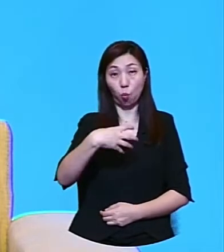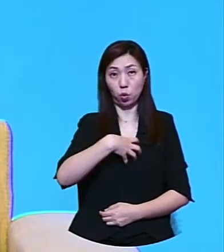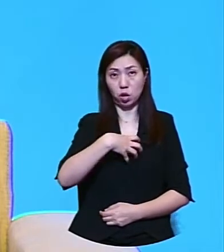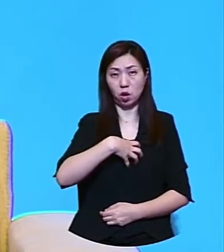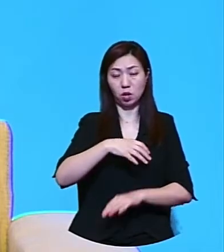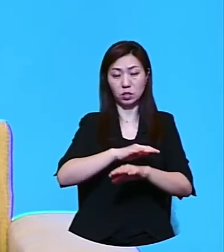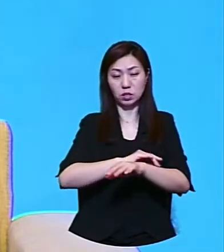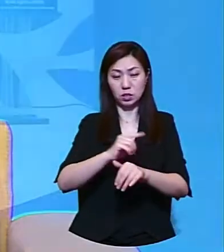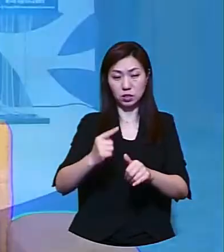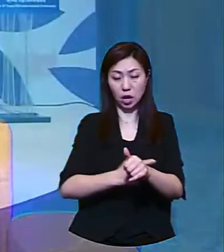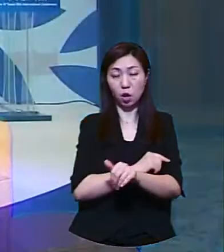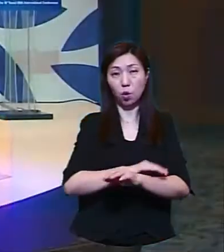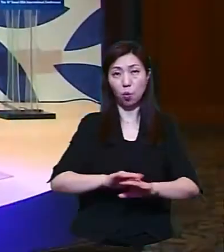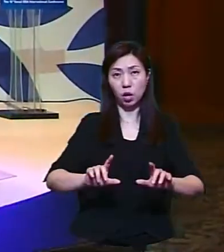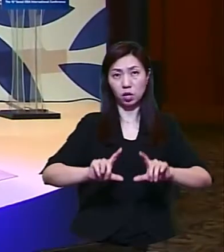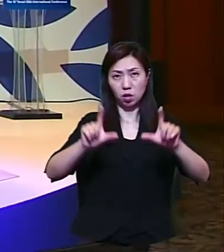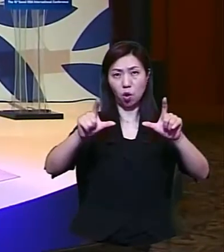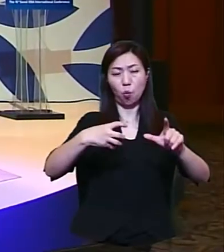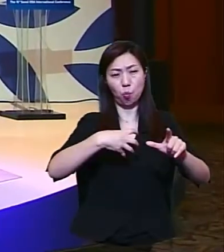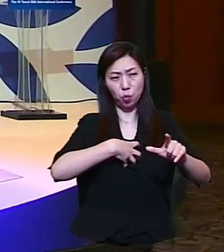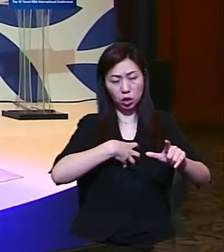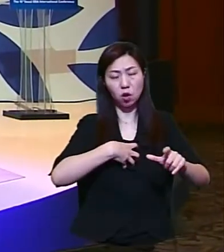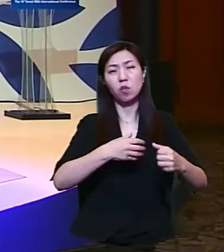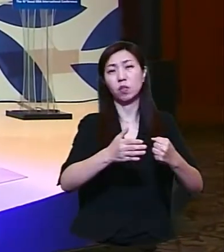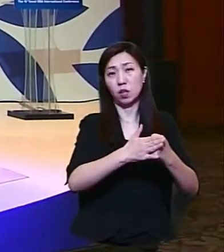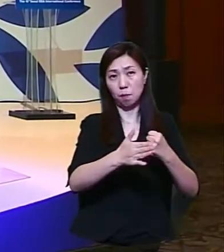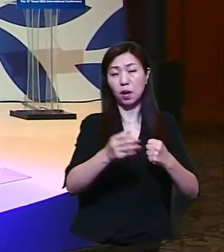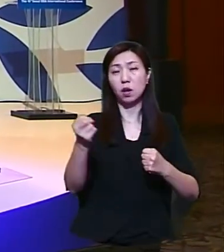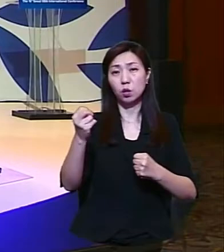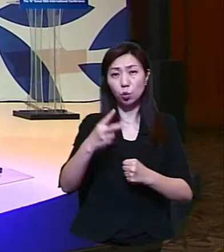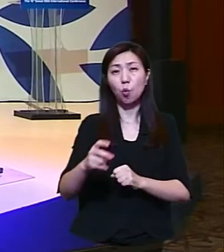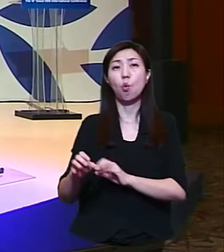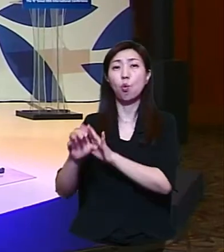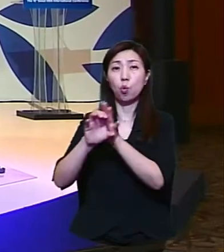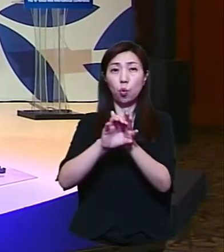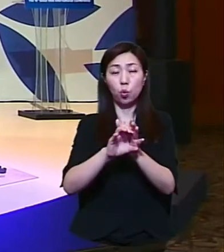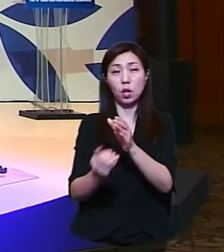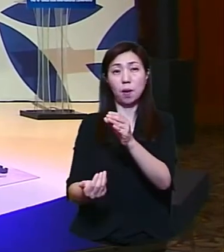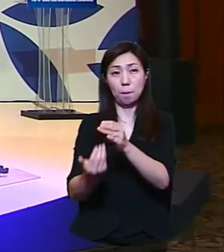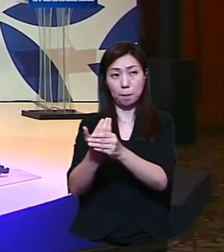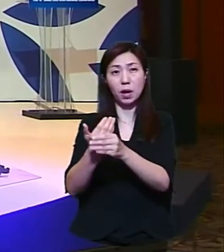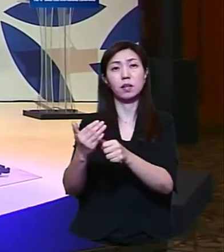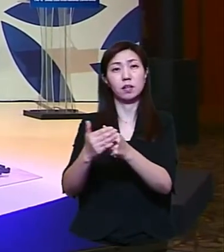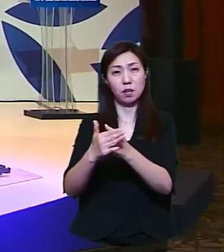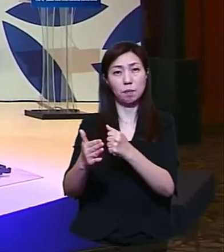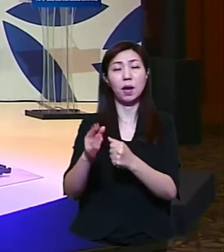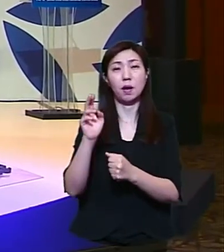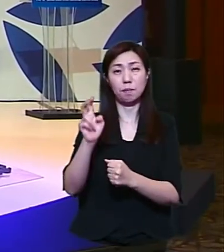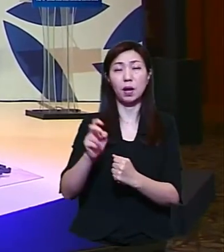the COVID-19. So how to handle this SDG goal number 1 or 2?